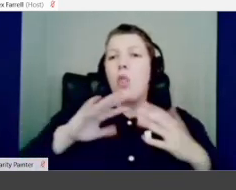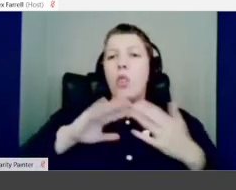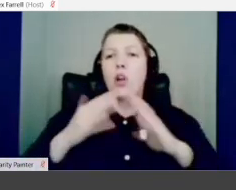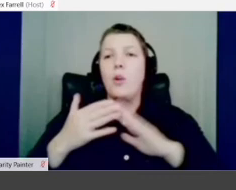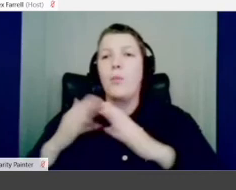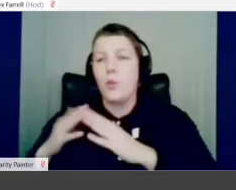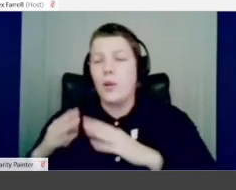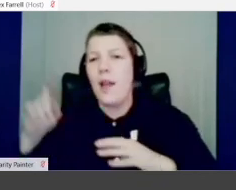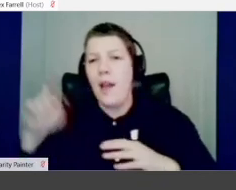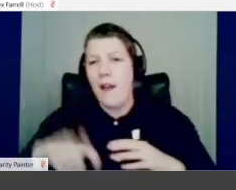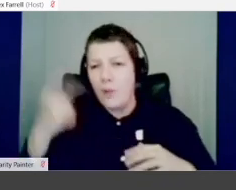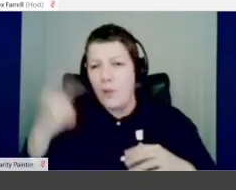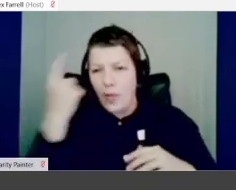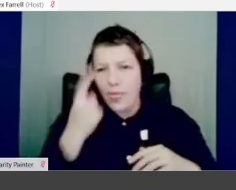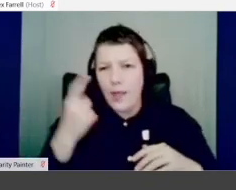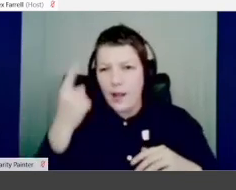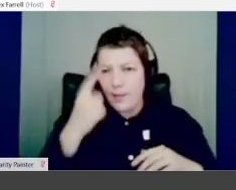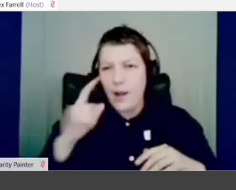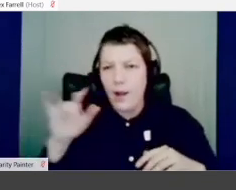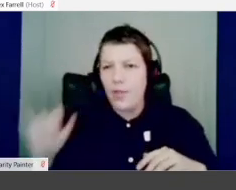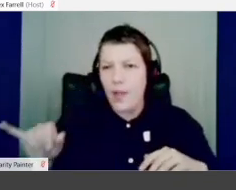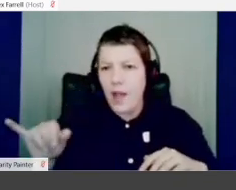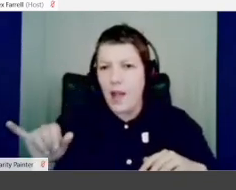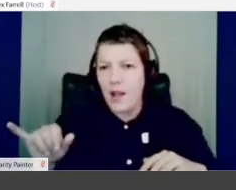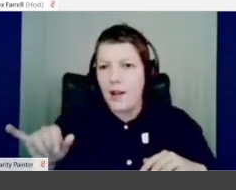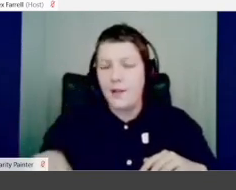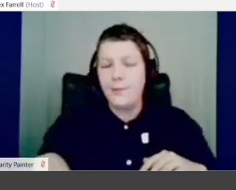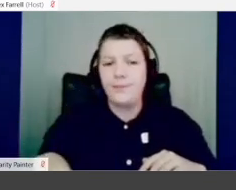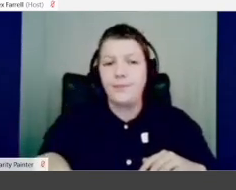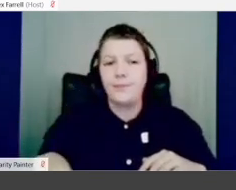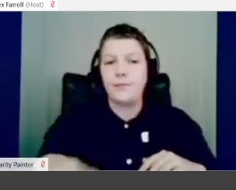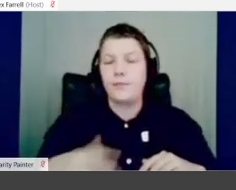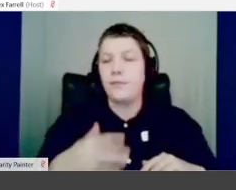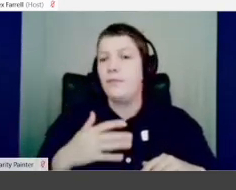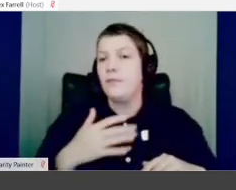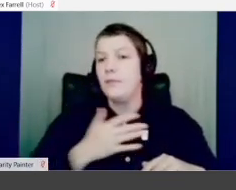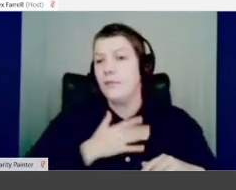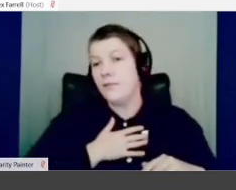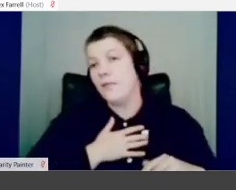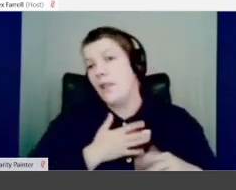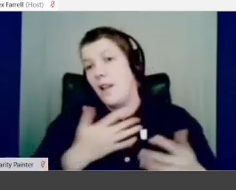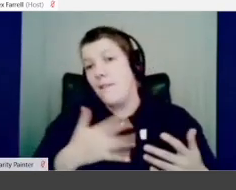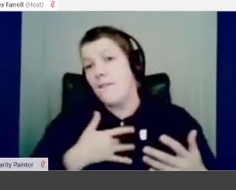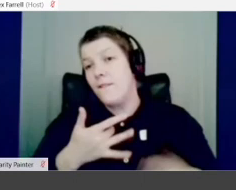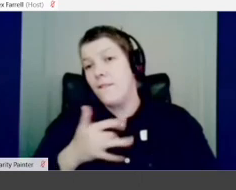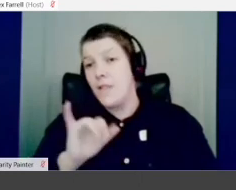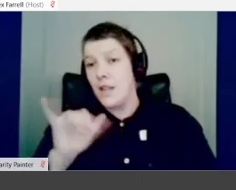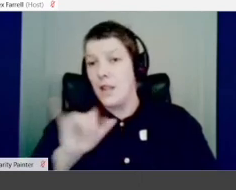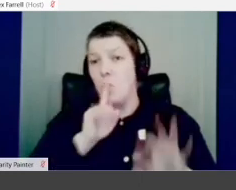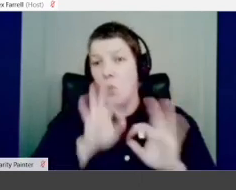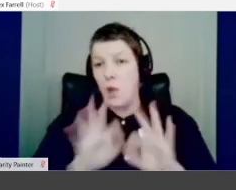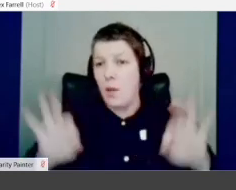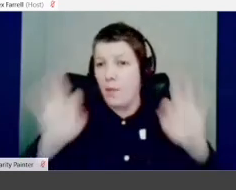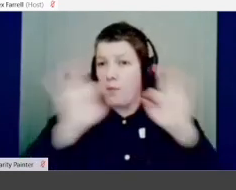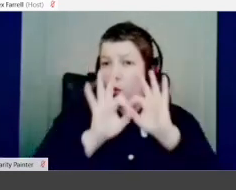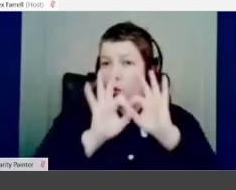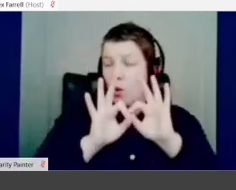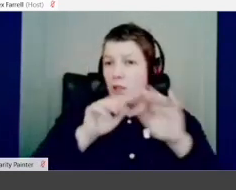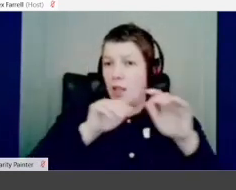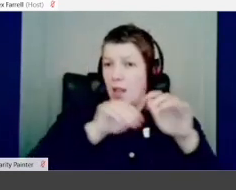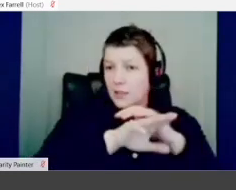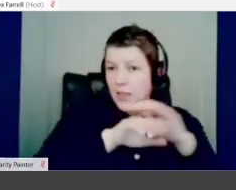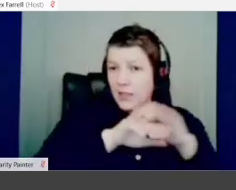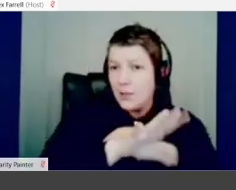had to think that through. And so I just think it's really important for us to think about accessibility and inclusivity in so many